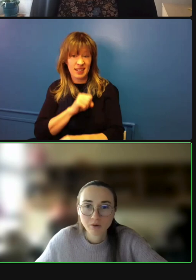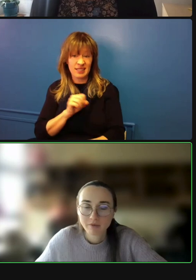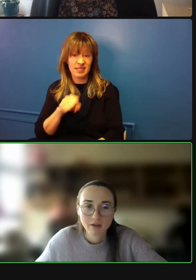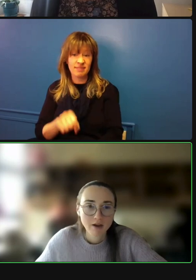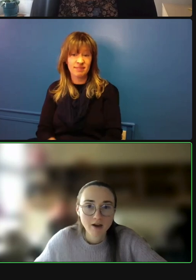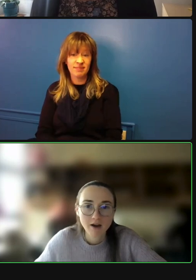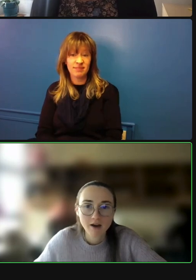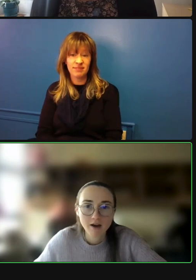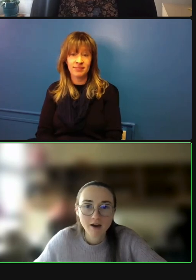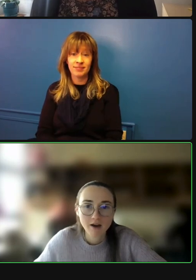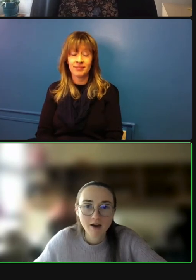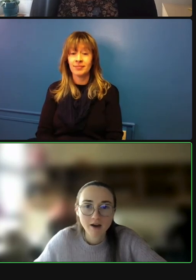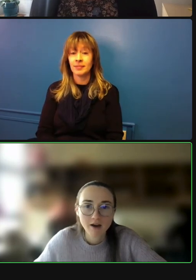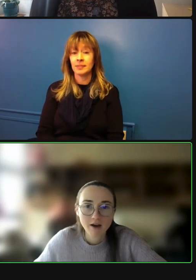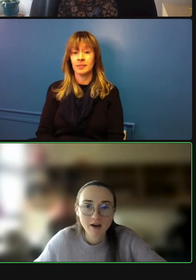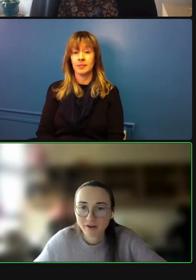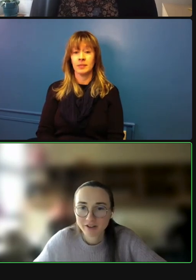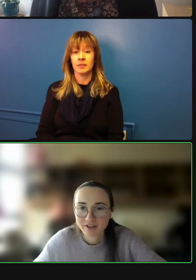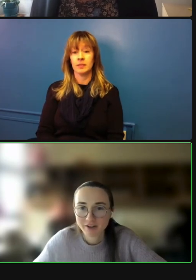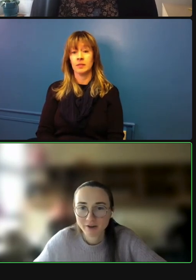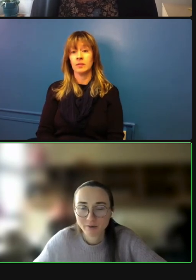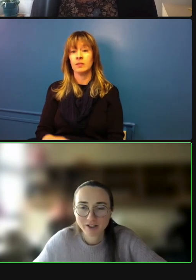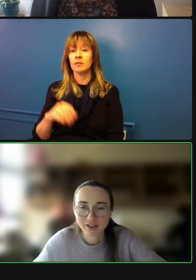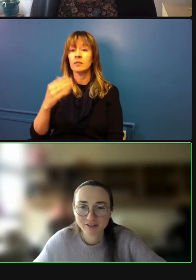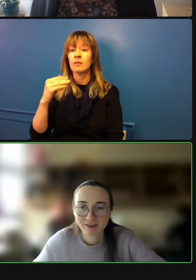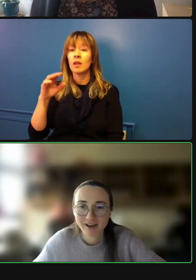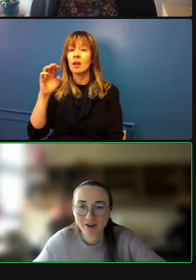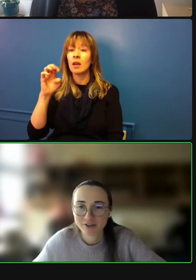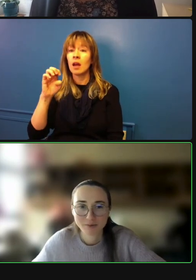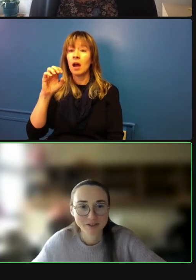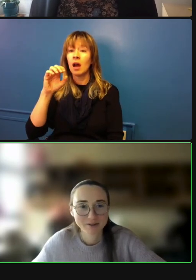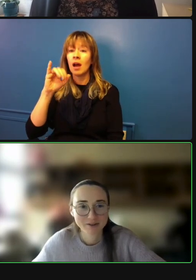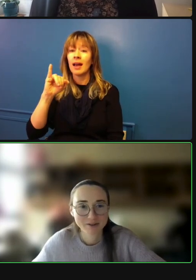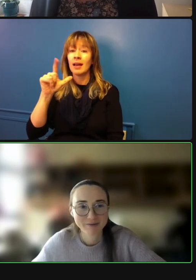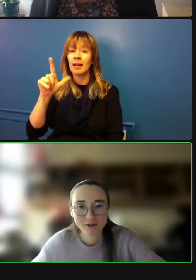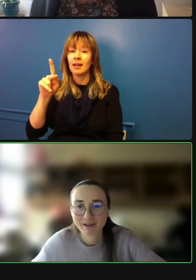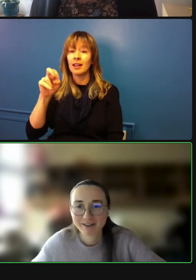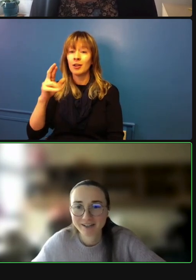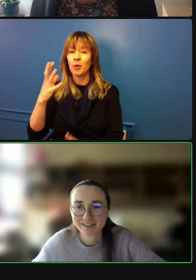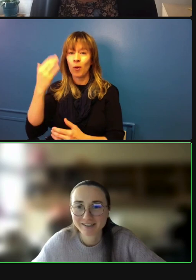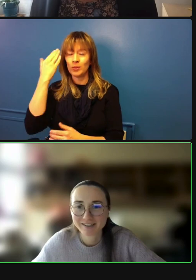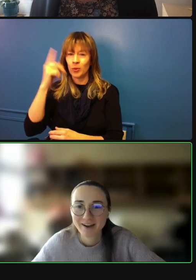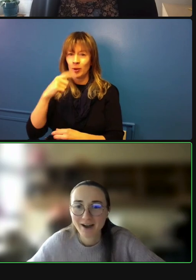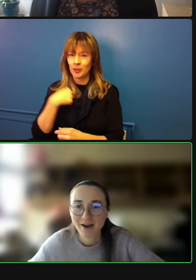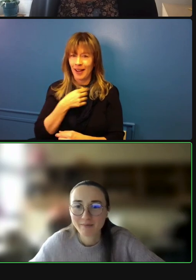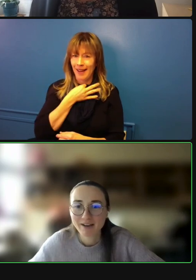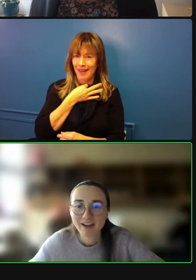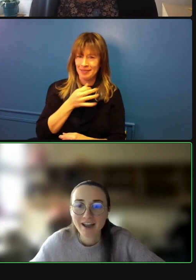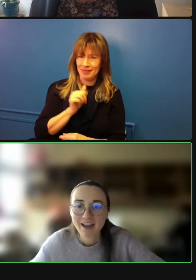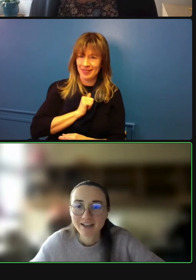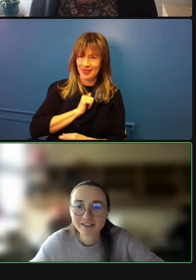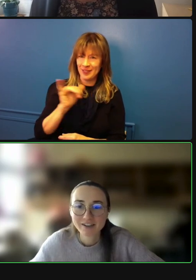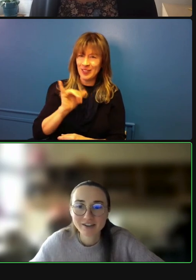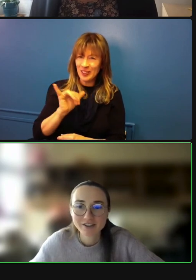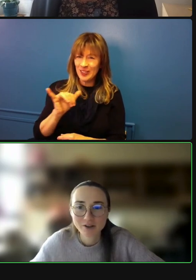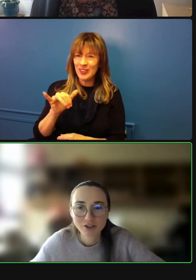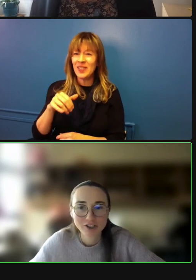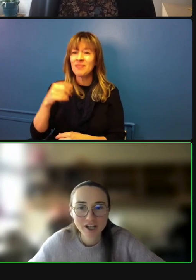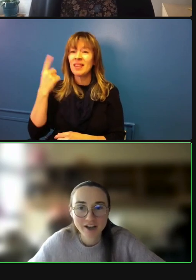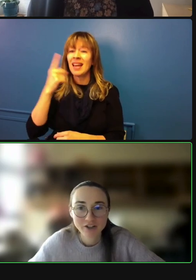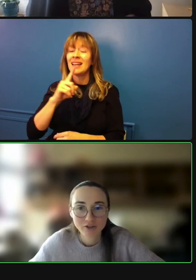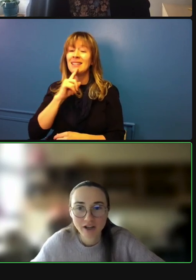Cool. So Ilker wanted to know, which I also was going to ask if nobody else asked, is